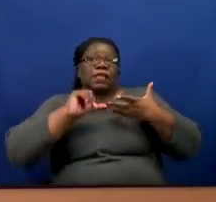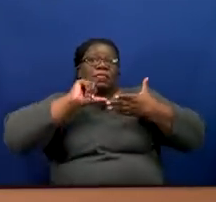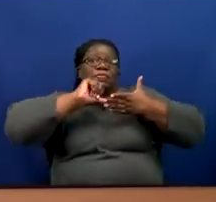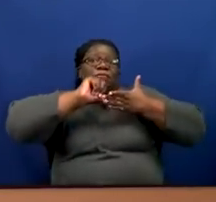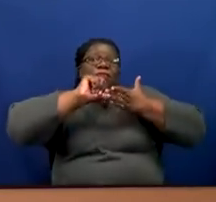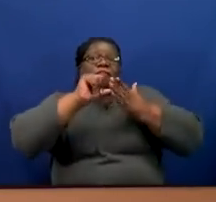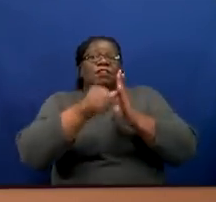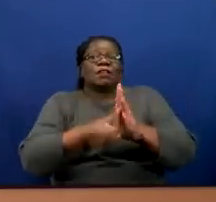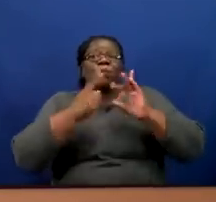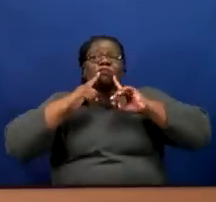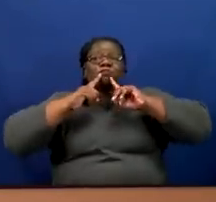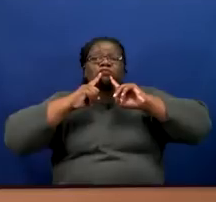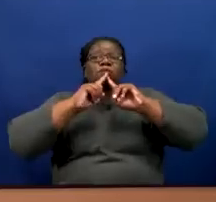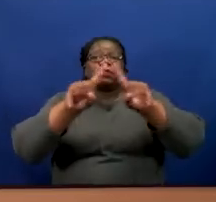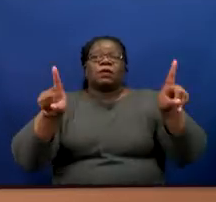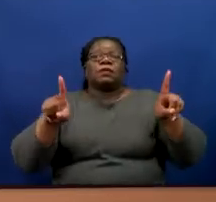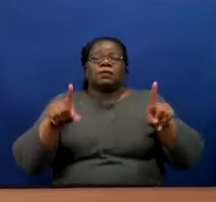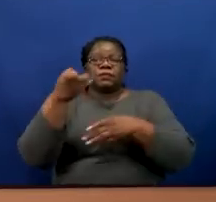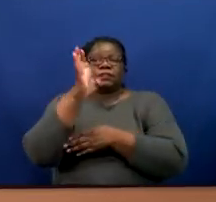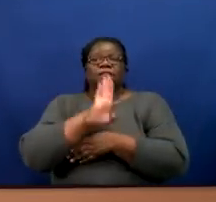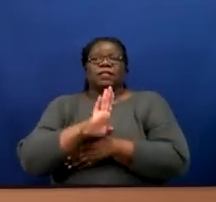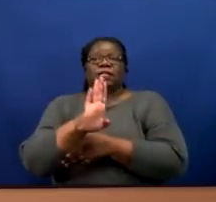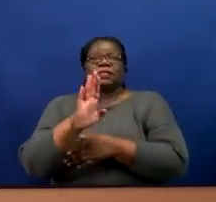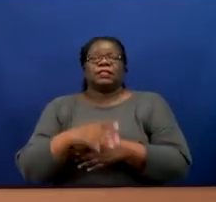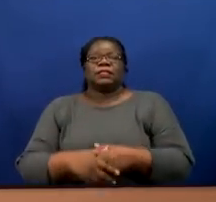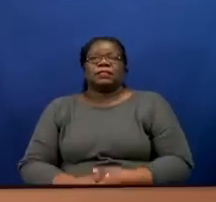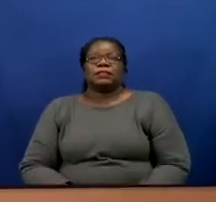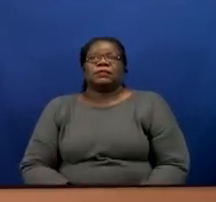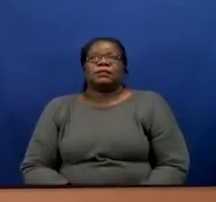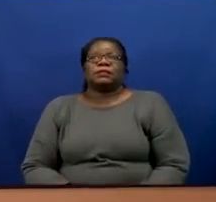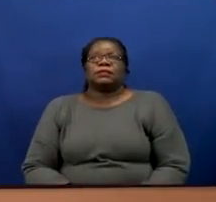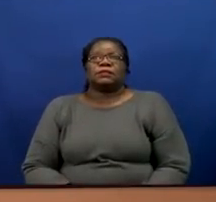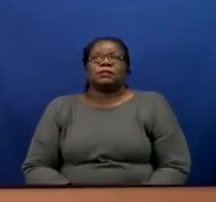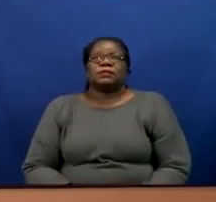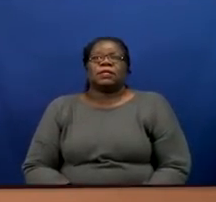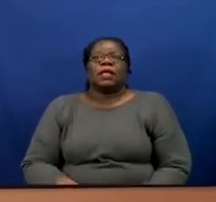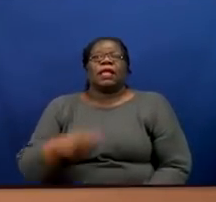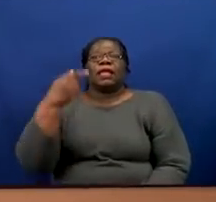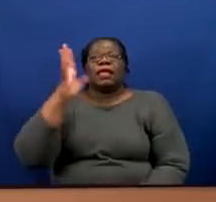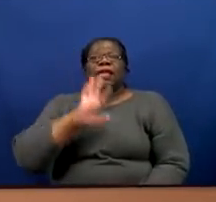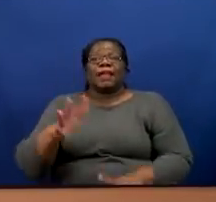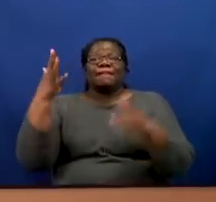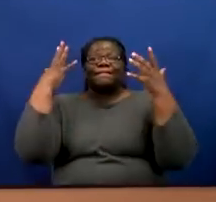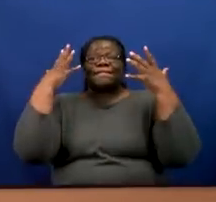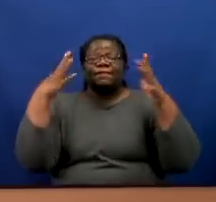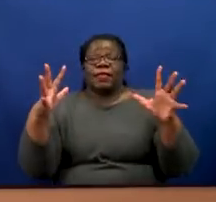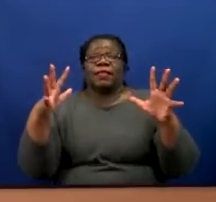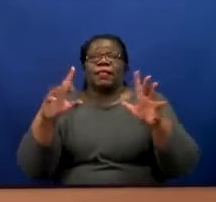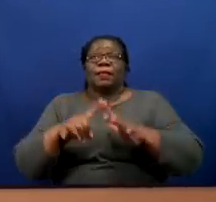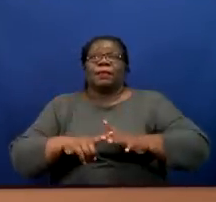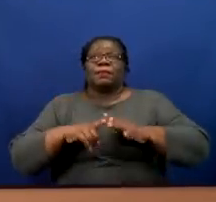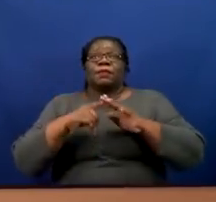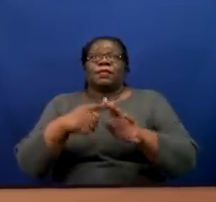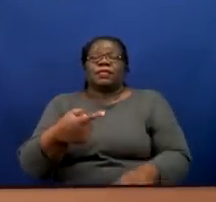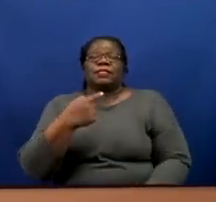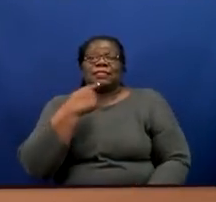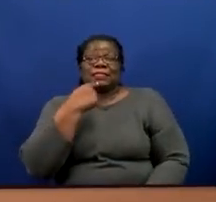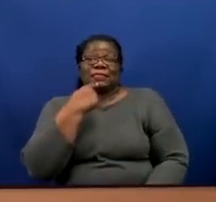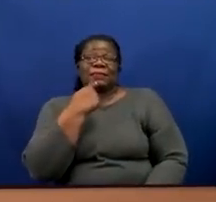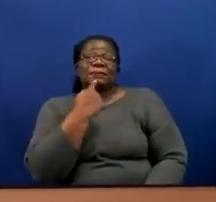the emphatic proclamation of God. God finally begins to speak